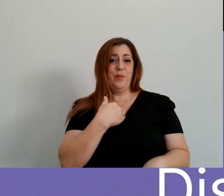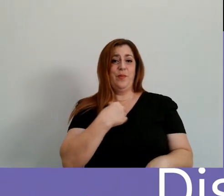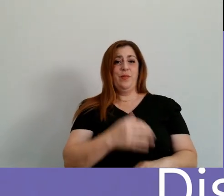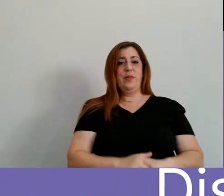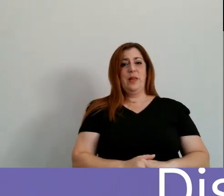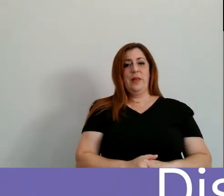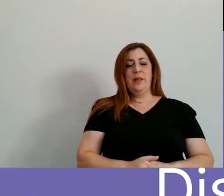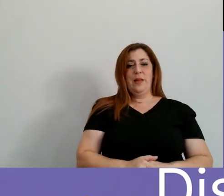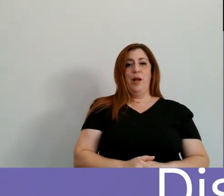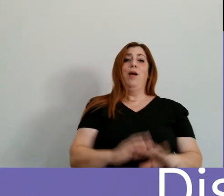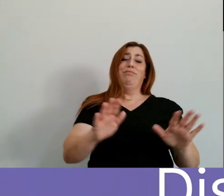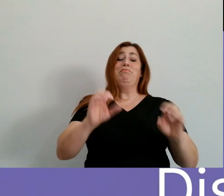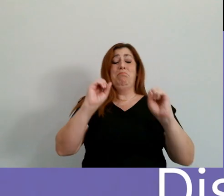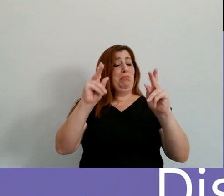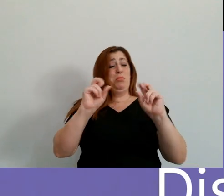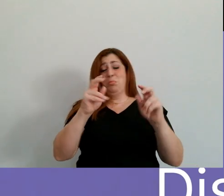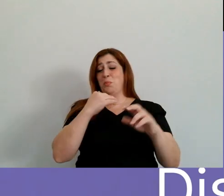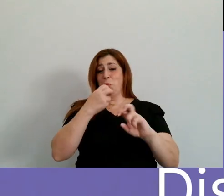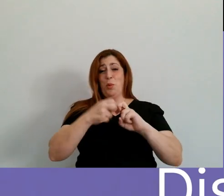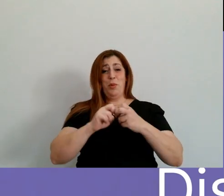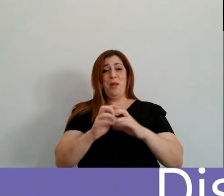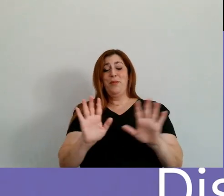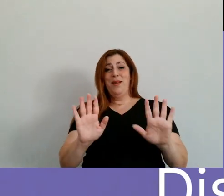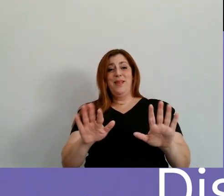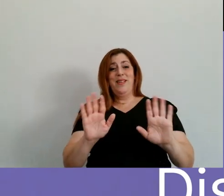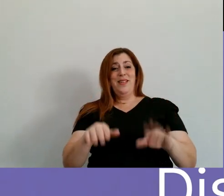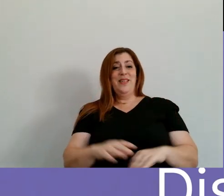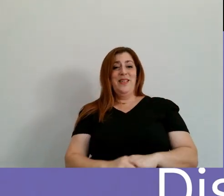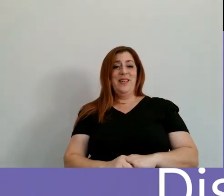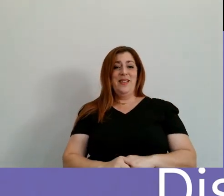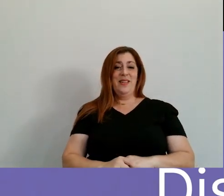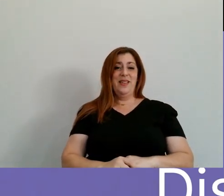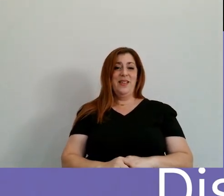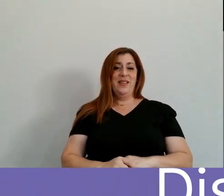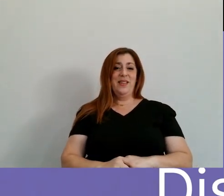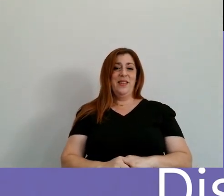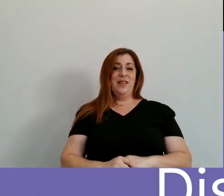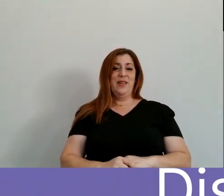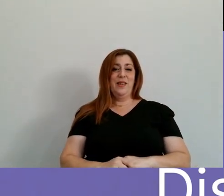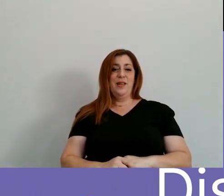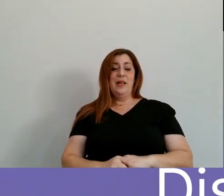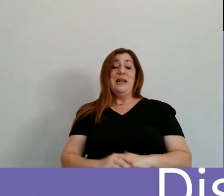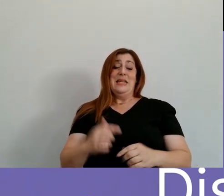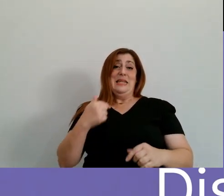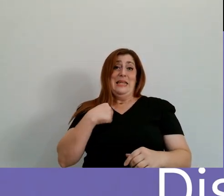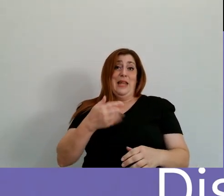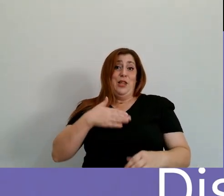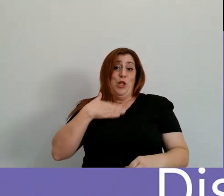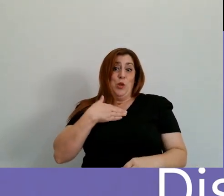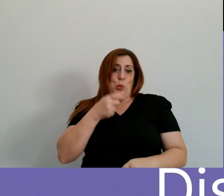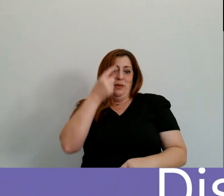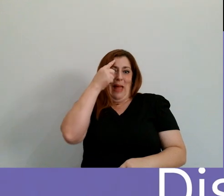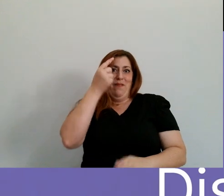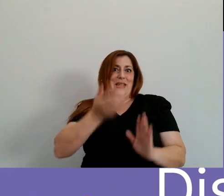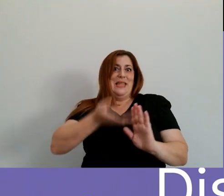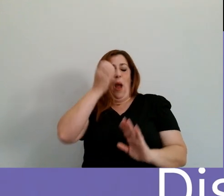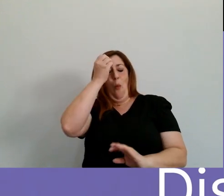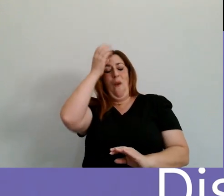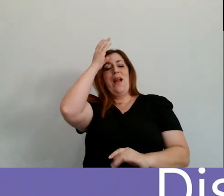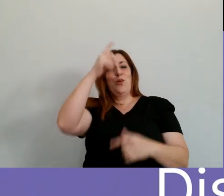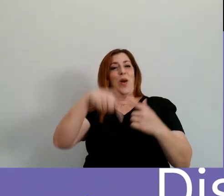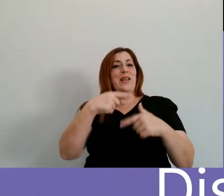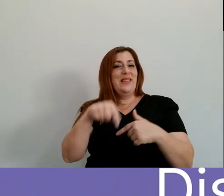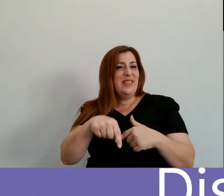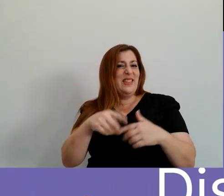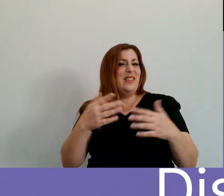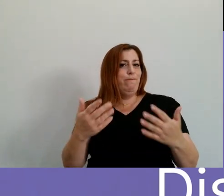no directly. worries at all. Yeah, yeah, it's okay. I still an investigation because he's growing. I would like to know more about that. Yes, Thank you of very much. course.